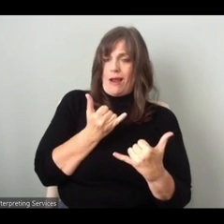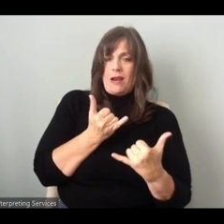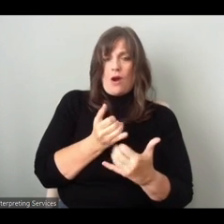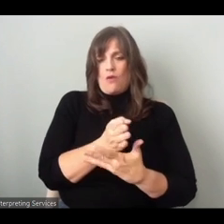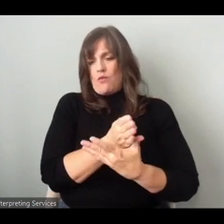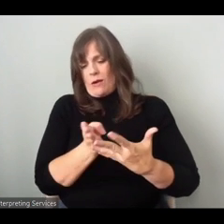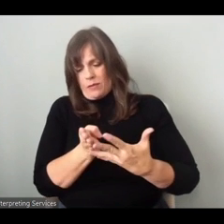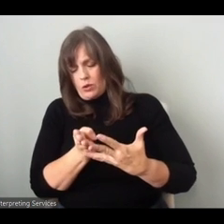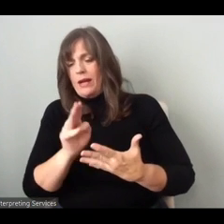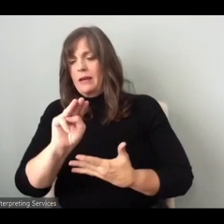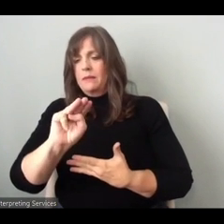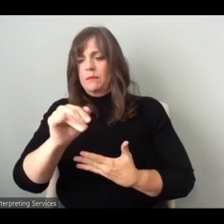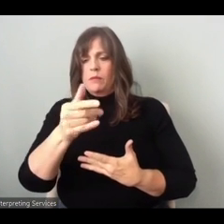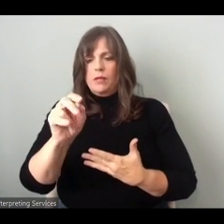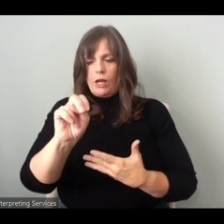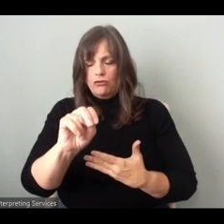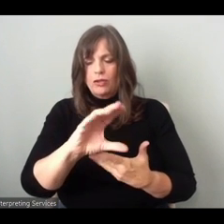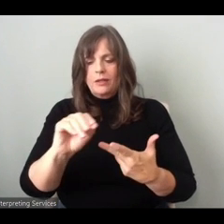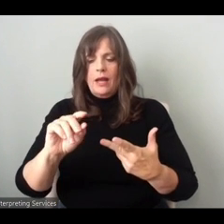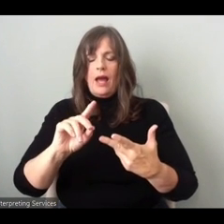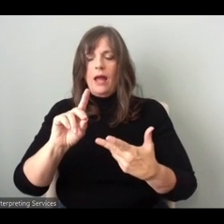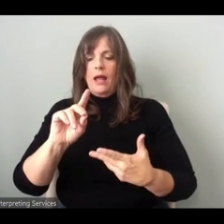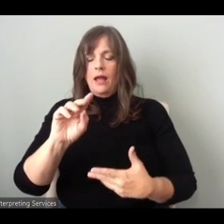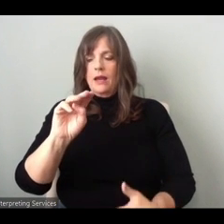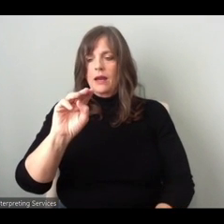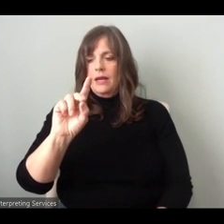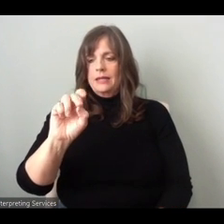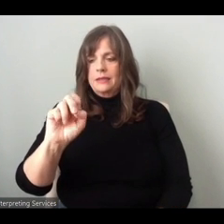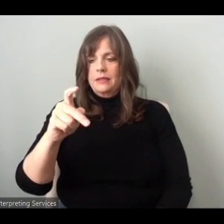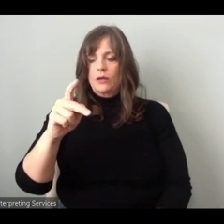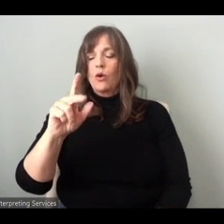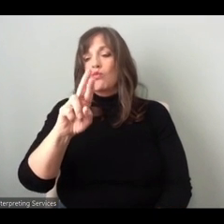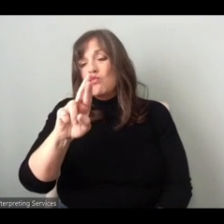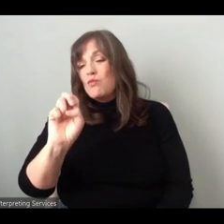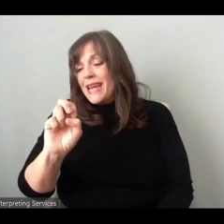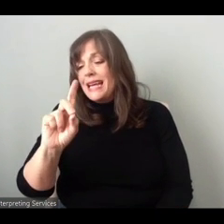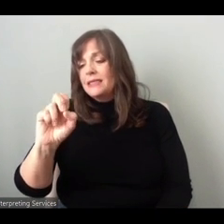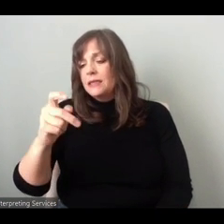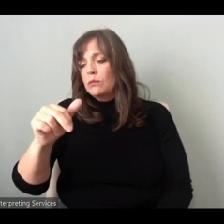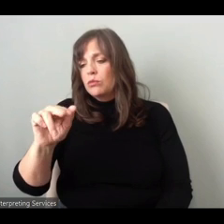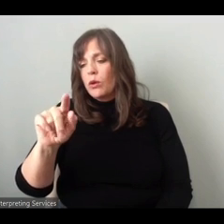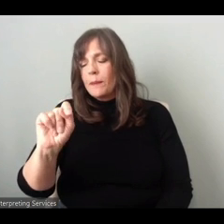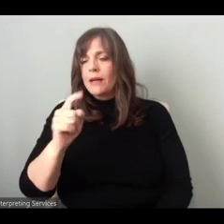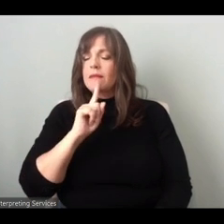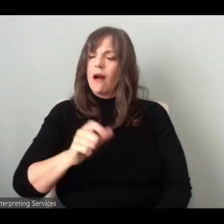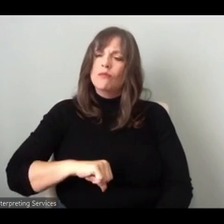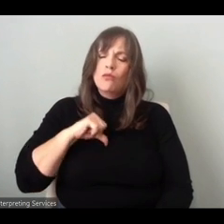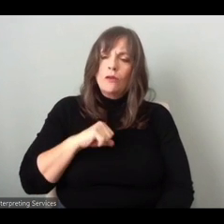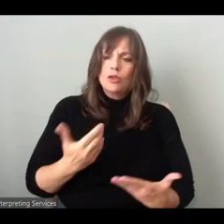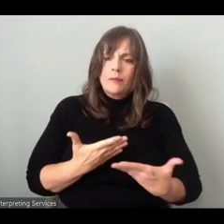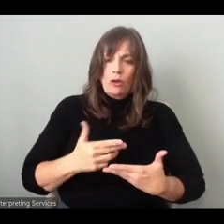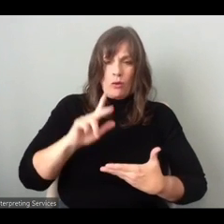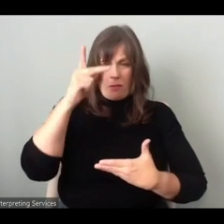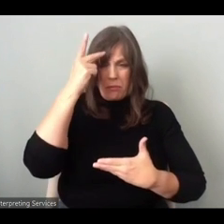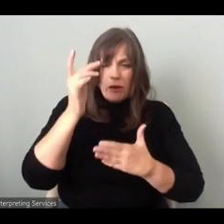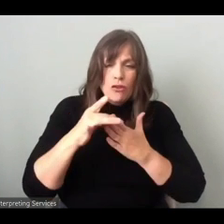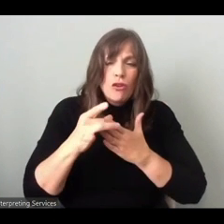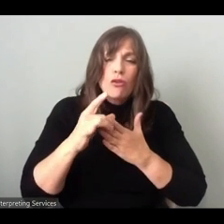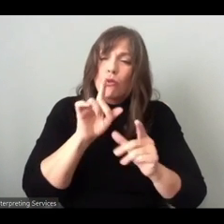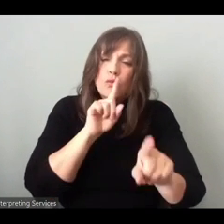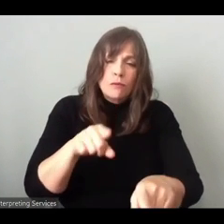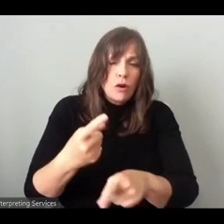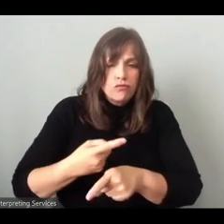I'm incredibly proud to live in a city that has a life science community that figured this out on their own, political leadership that responded with